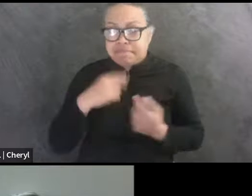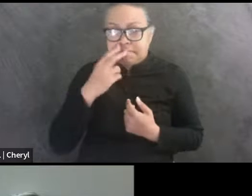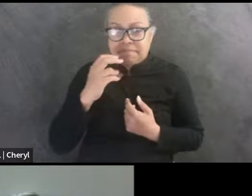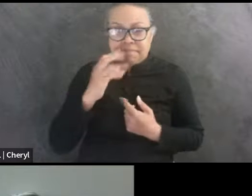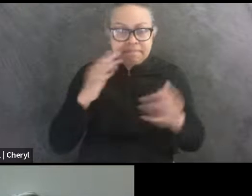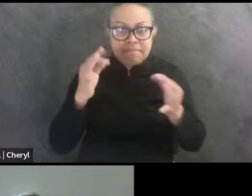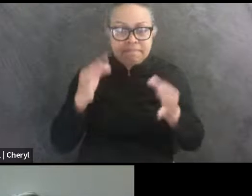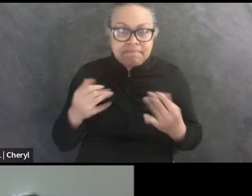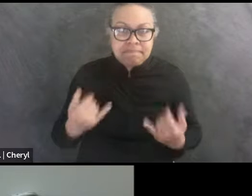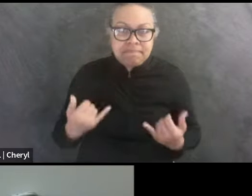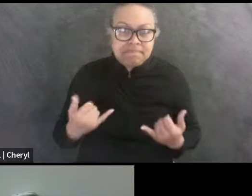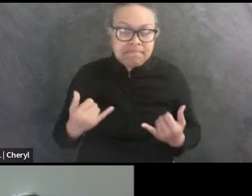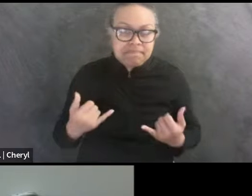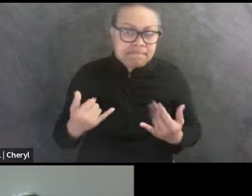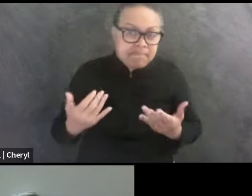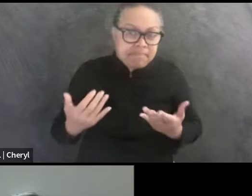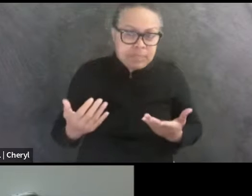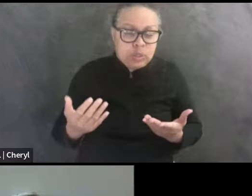on this